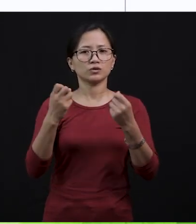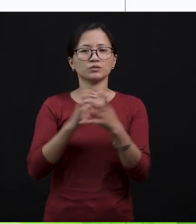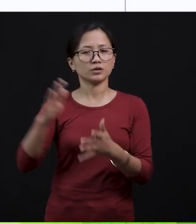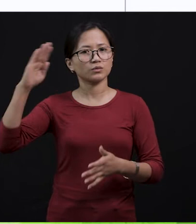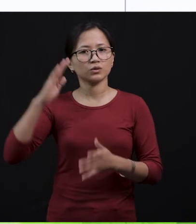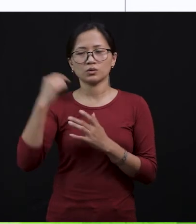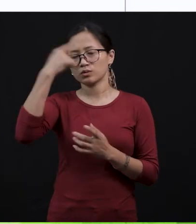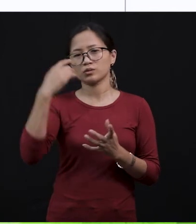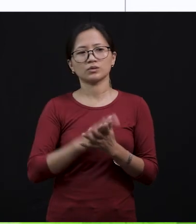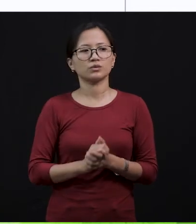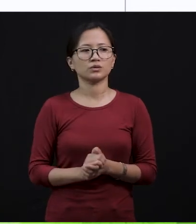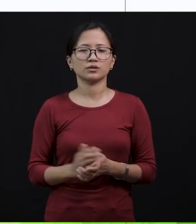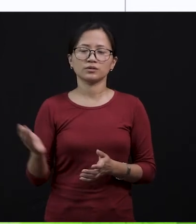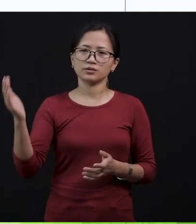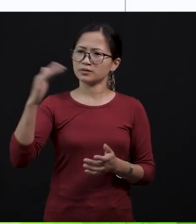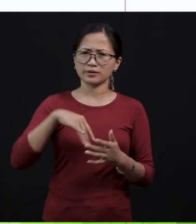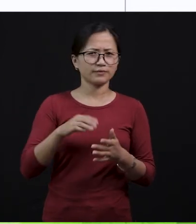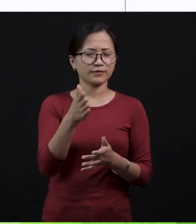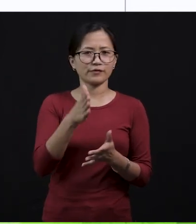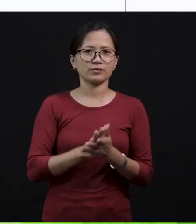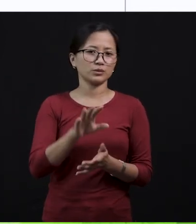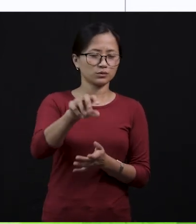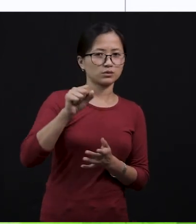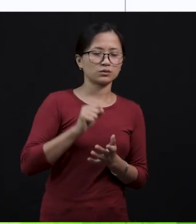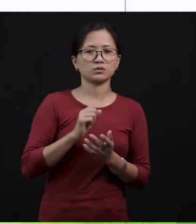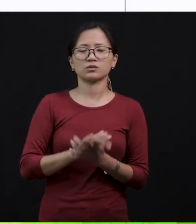police, who can never be caught, who escape